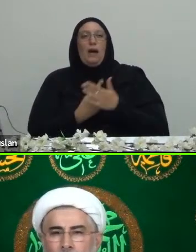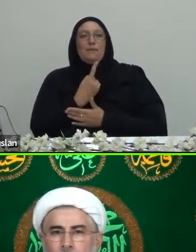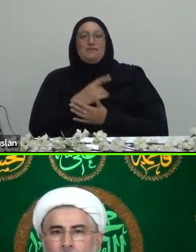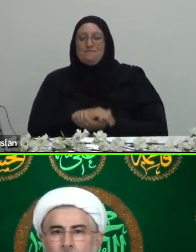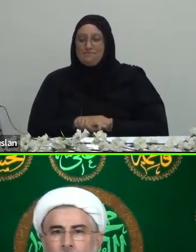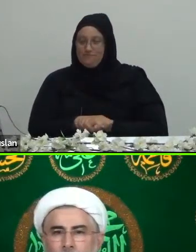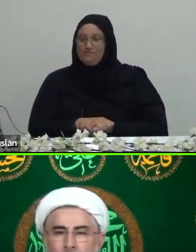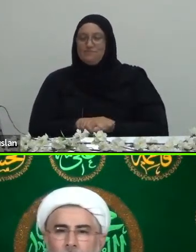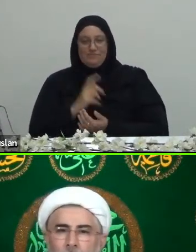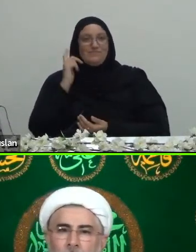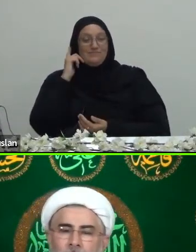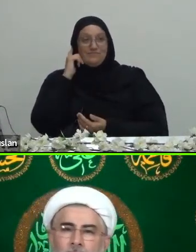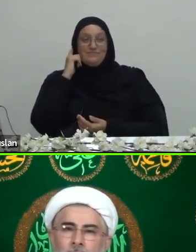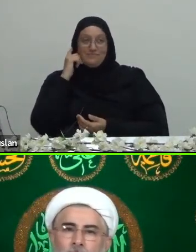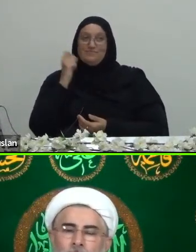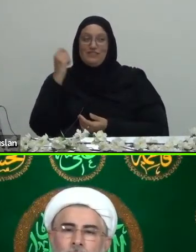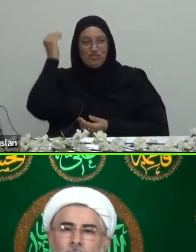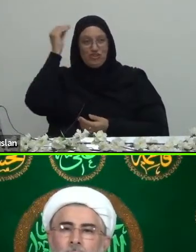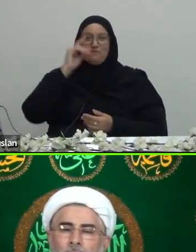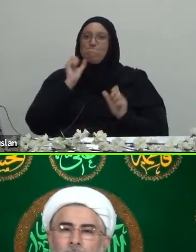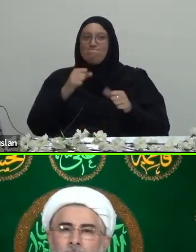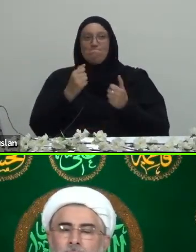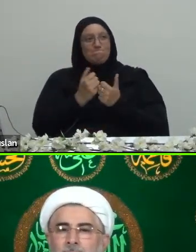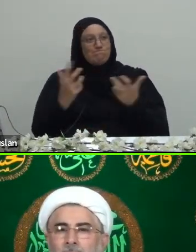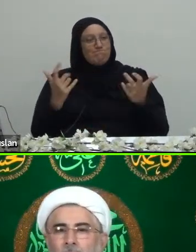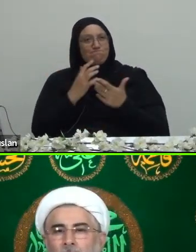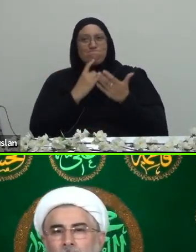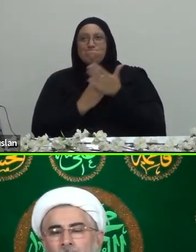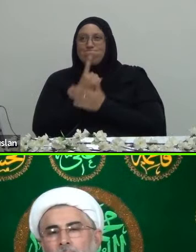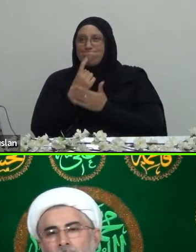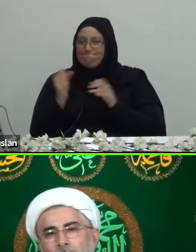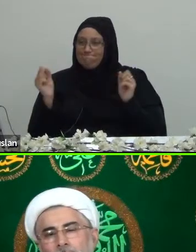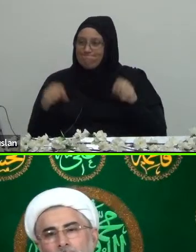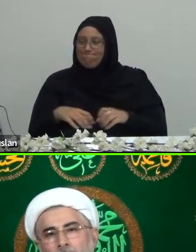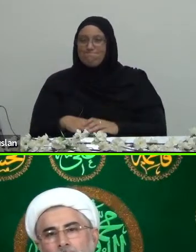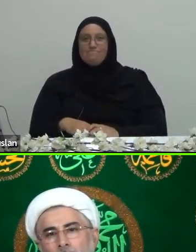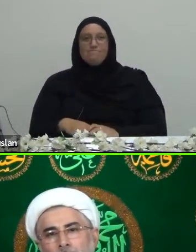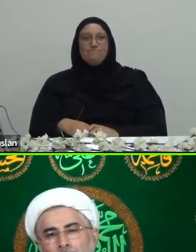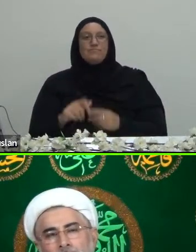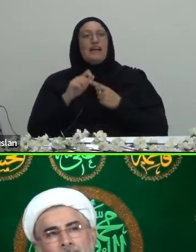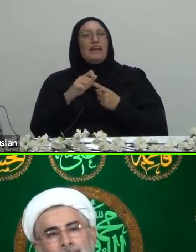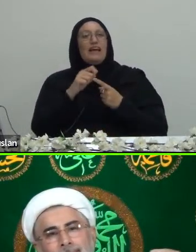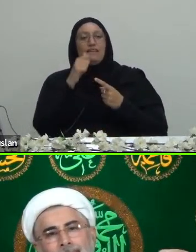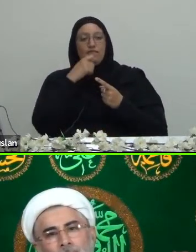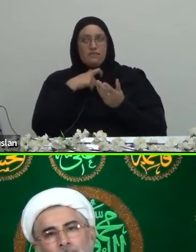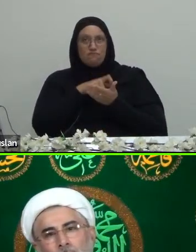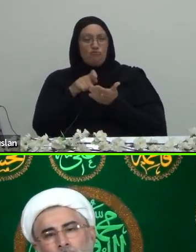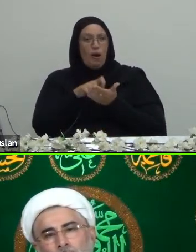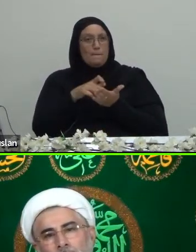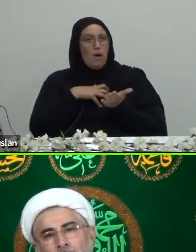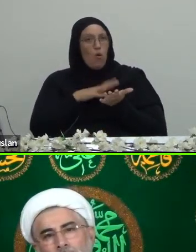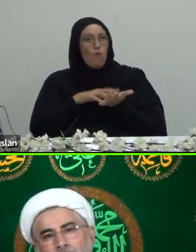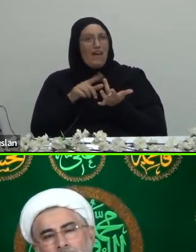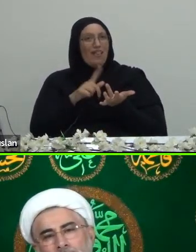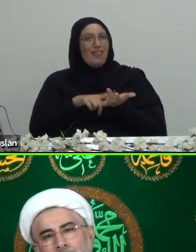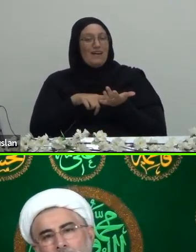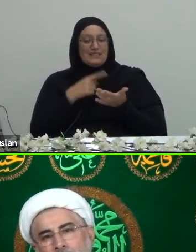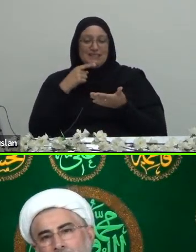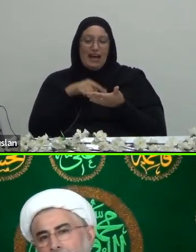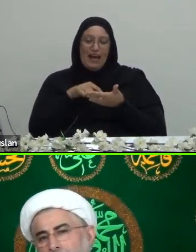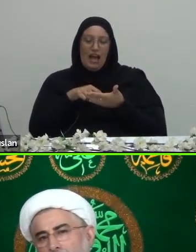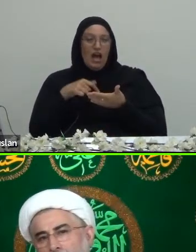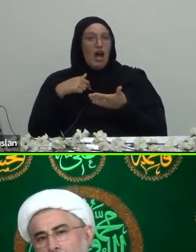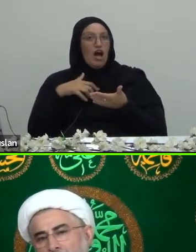There are two situations or numbers of situations. One is that if I write in my will that I don't want my